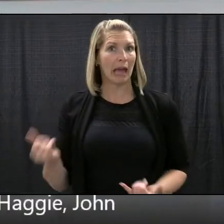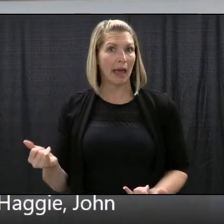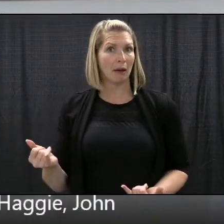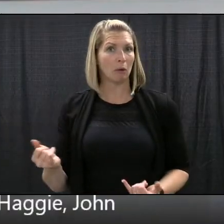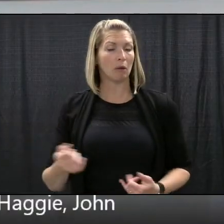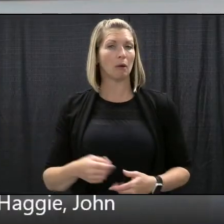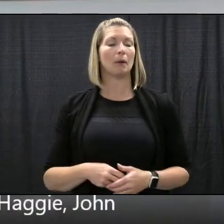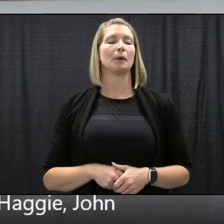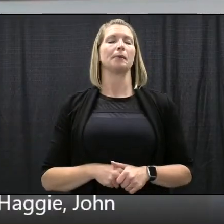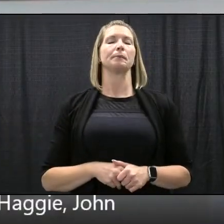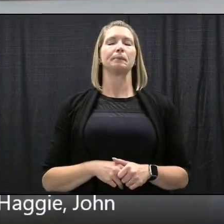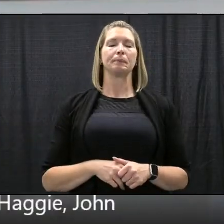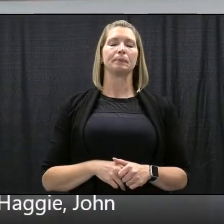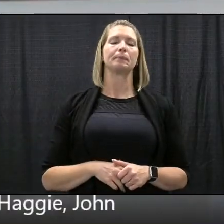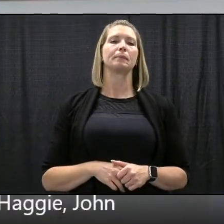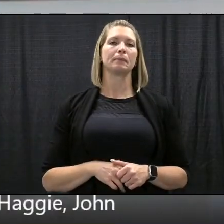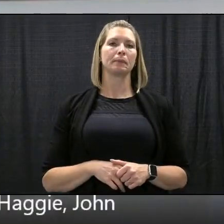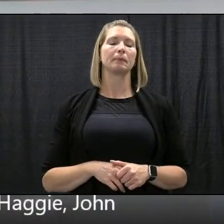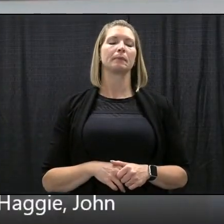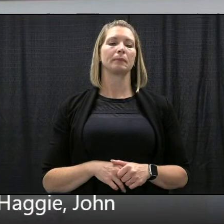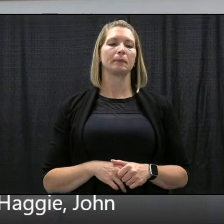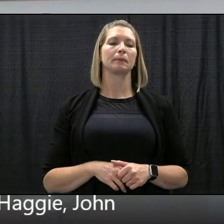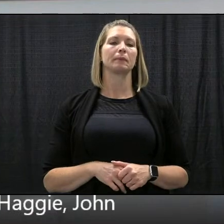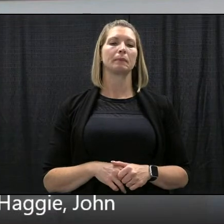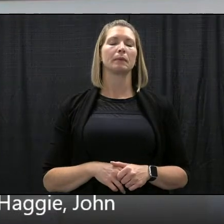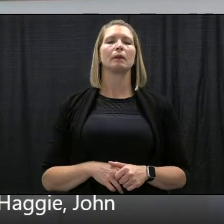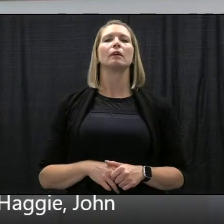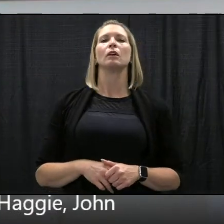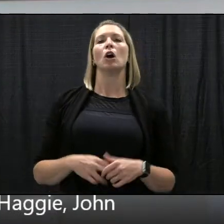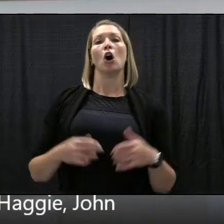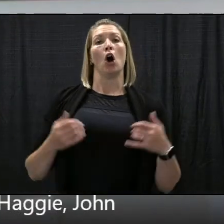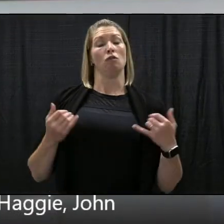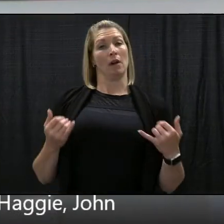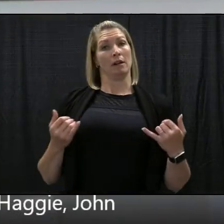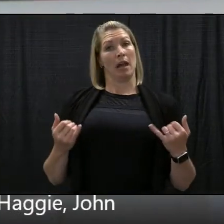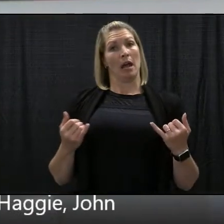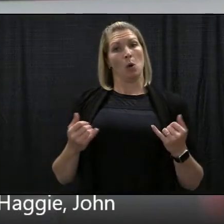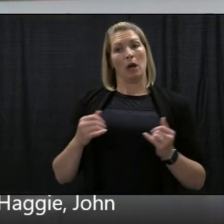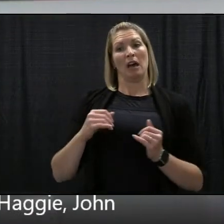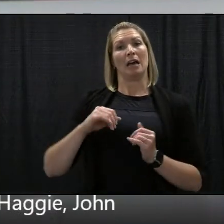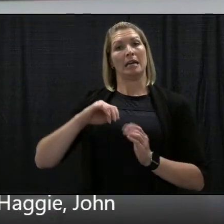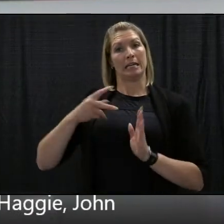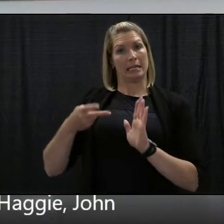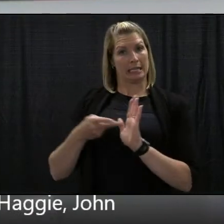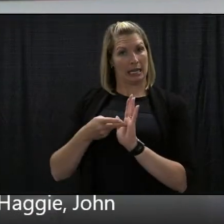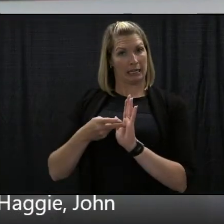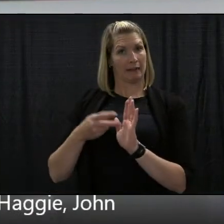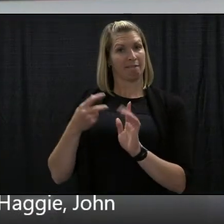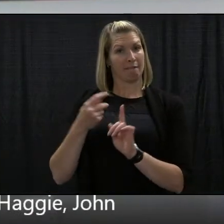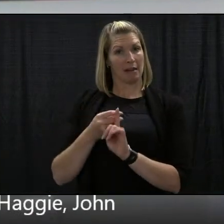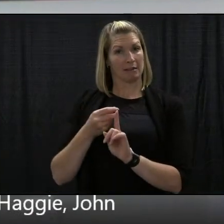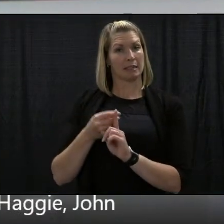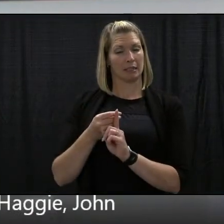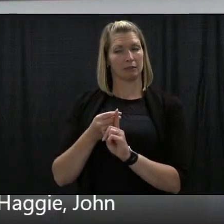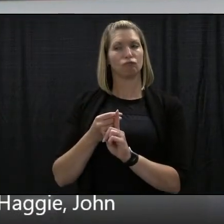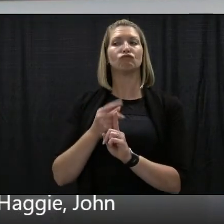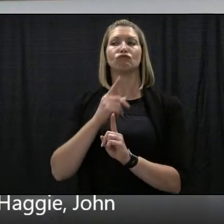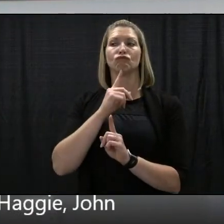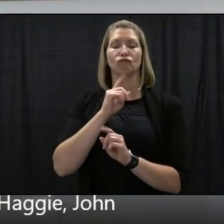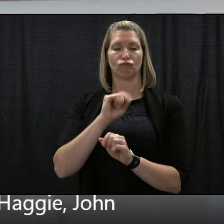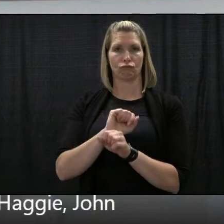From the point of view of the rollout of the second dose, we did have that staging period where